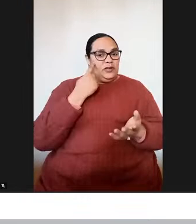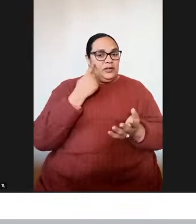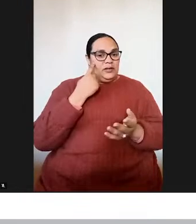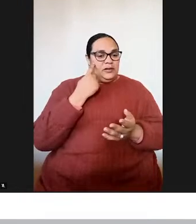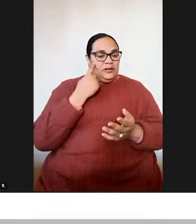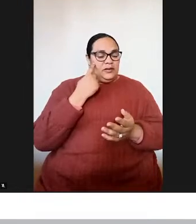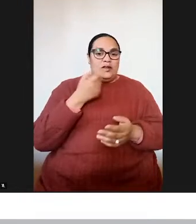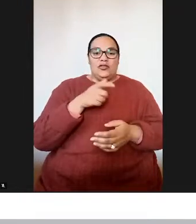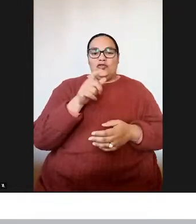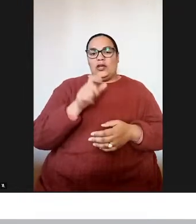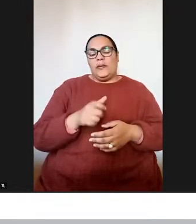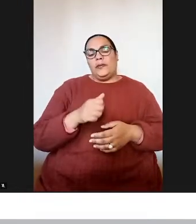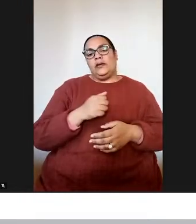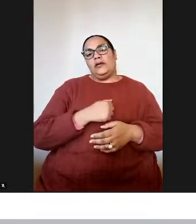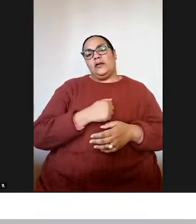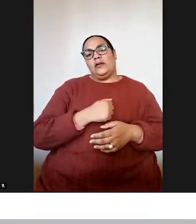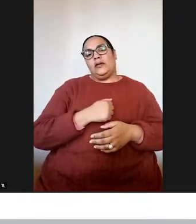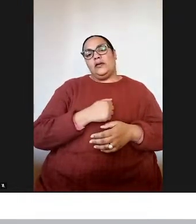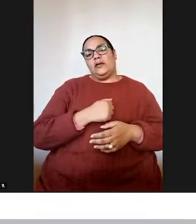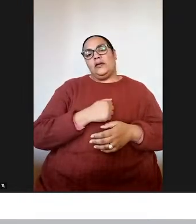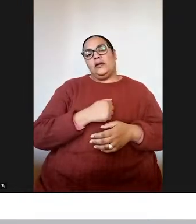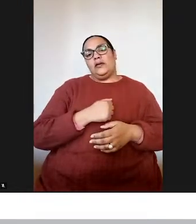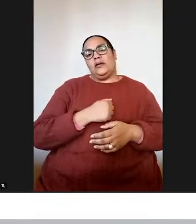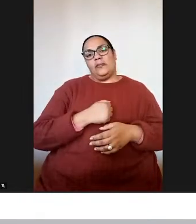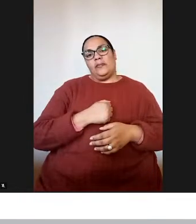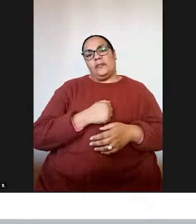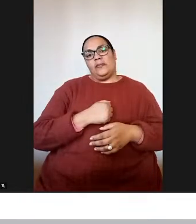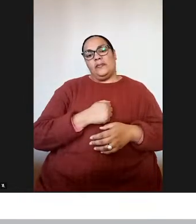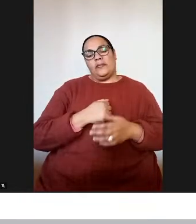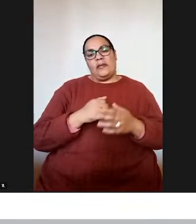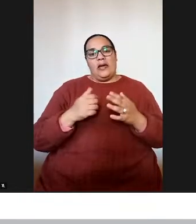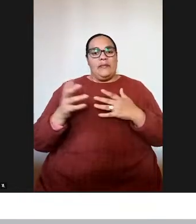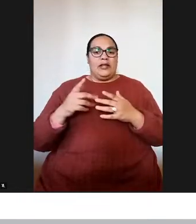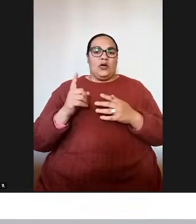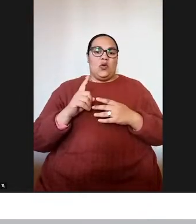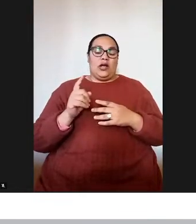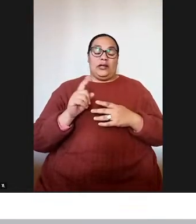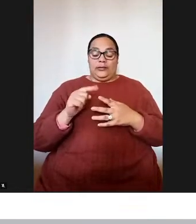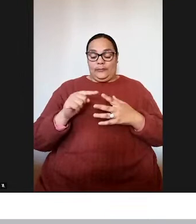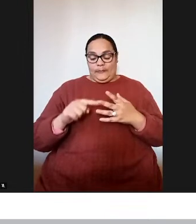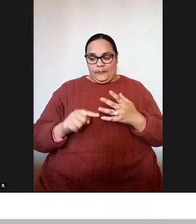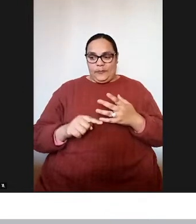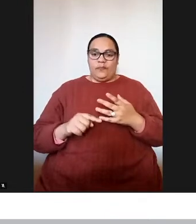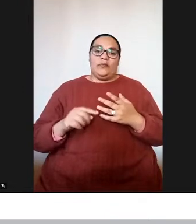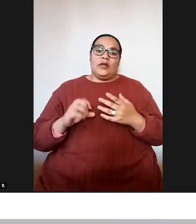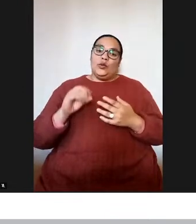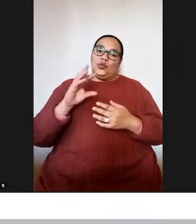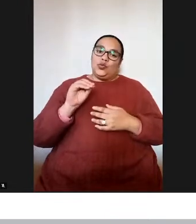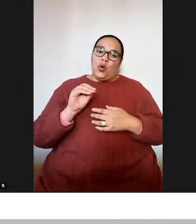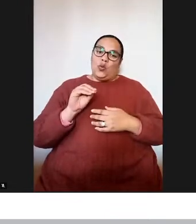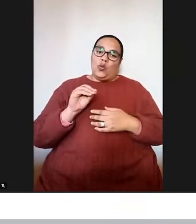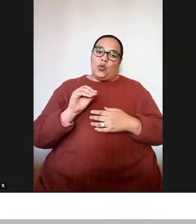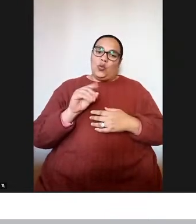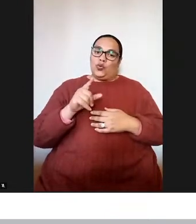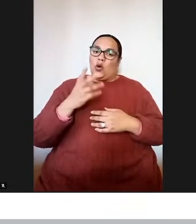Chairperson, my concluding remark on this matter is just the following. So there's a